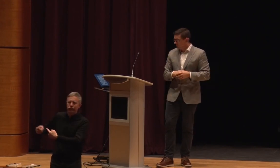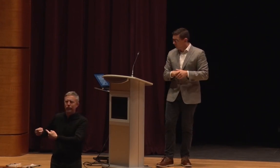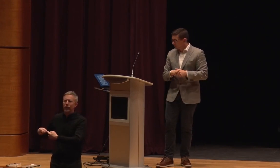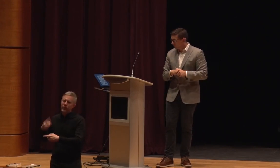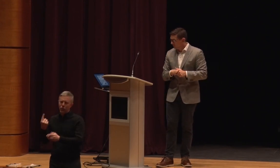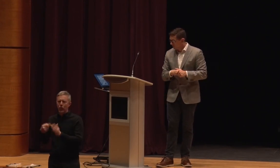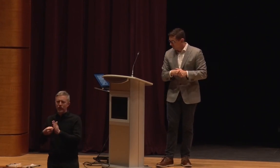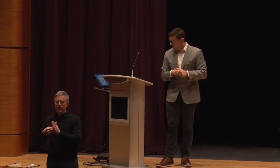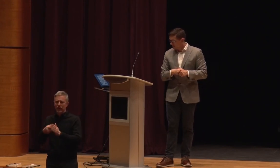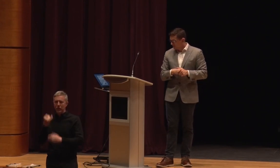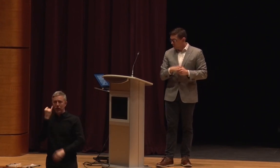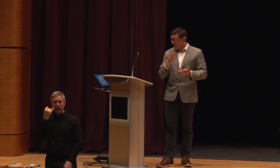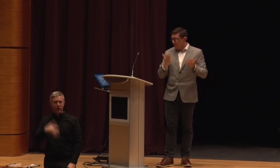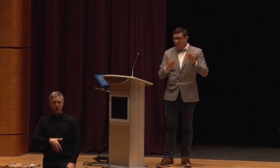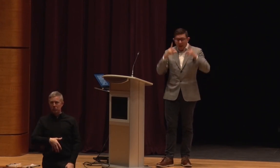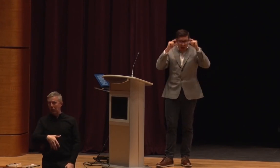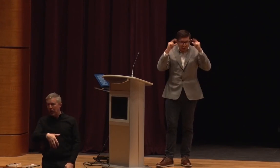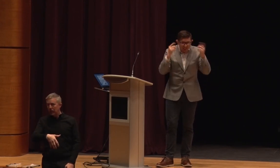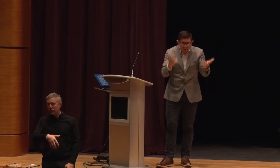Pregnant.